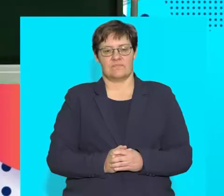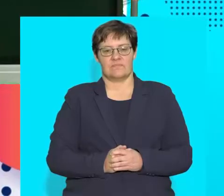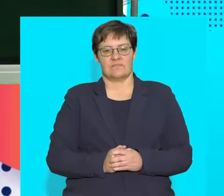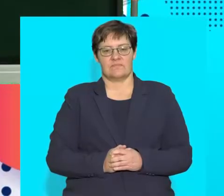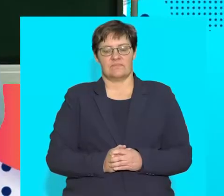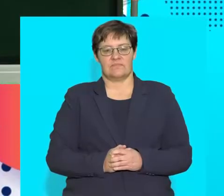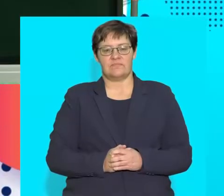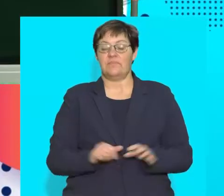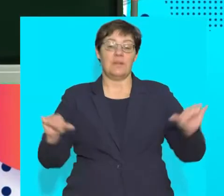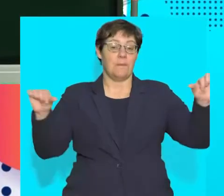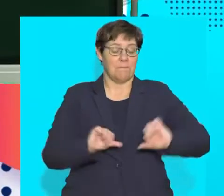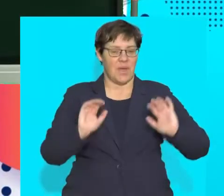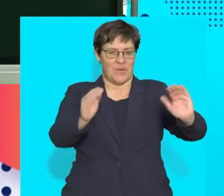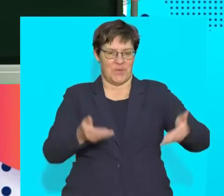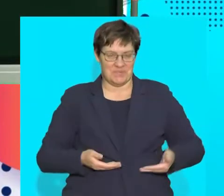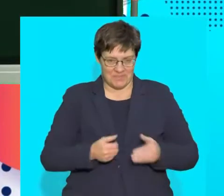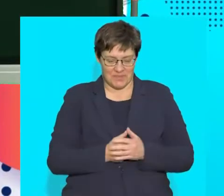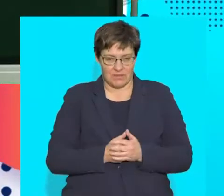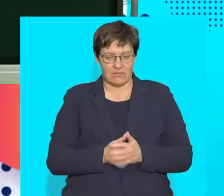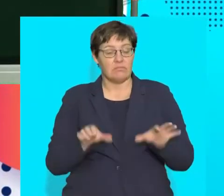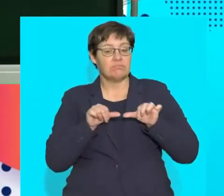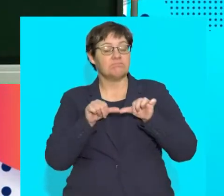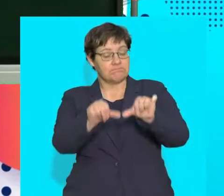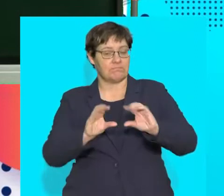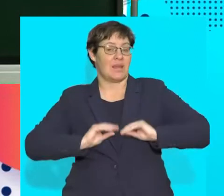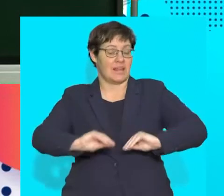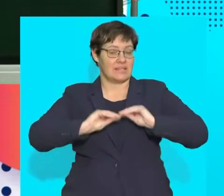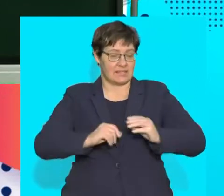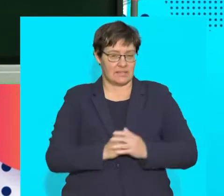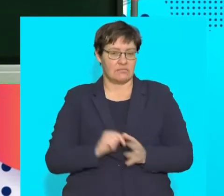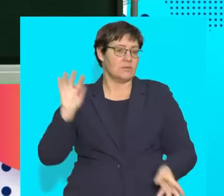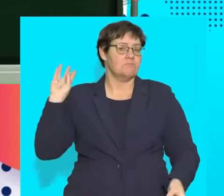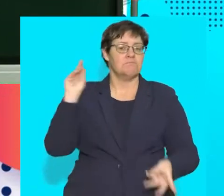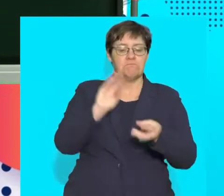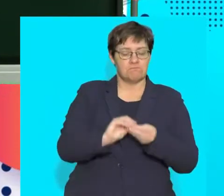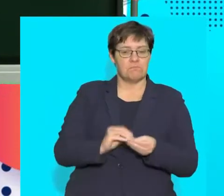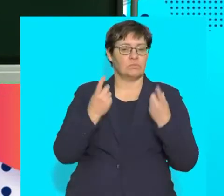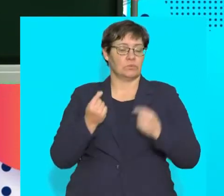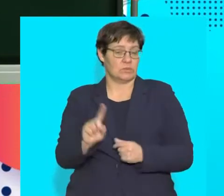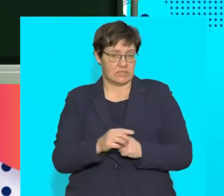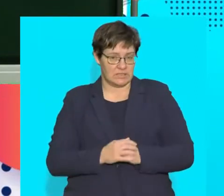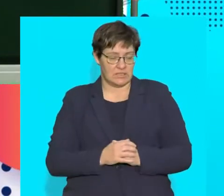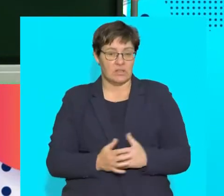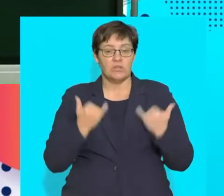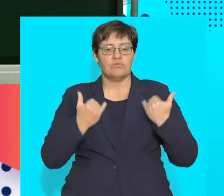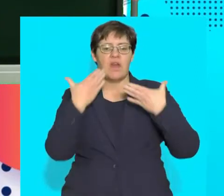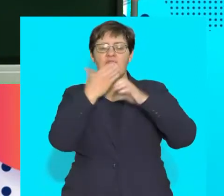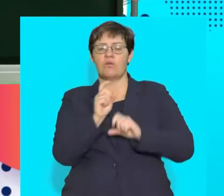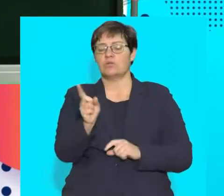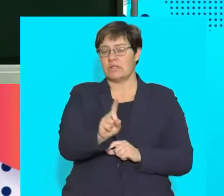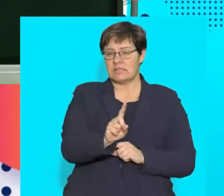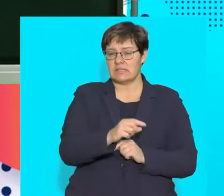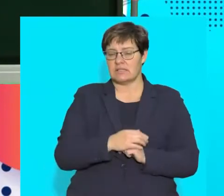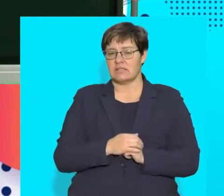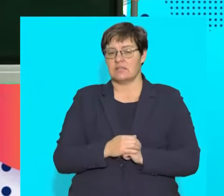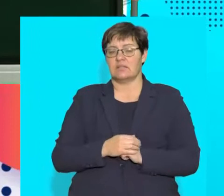Welcome back, Life Science learners. Let's continue with our lesson. A recap of what we're doing. Today we're focusing on